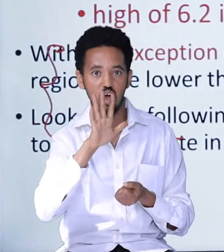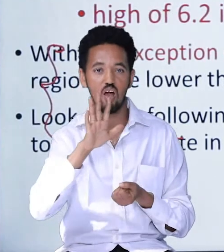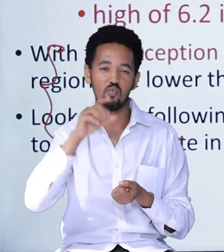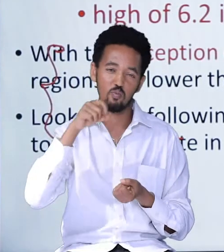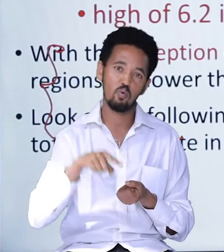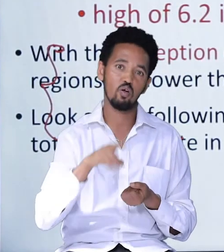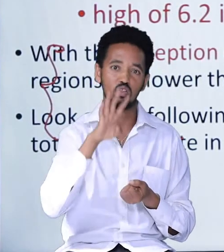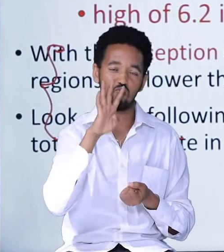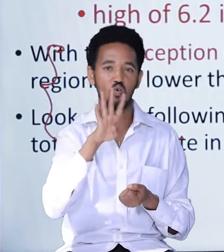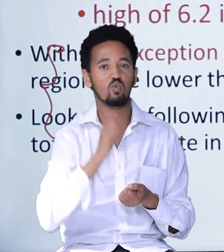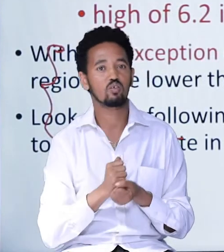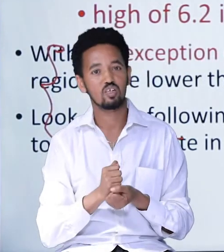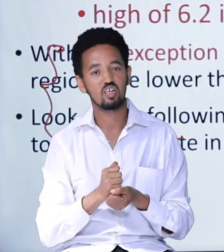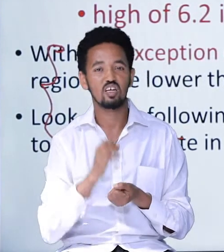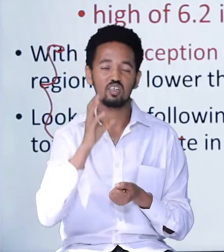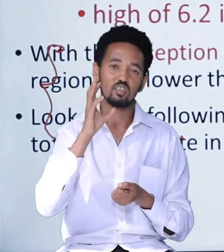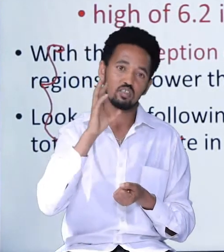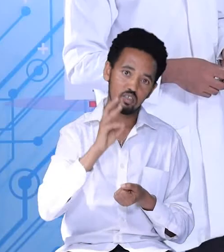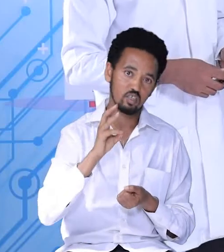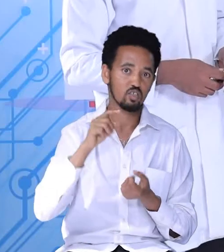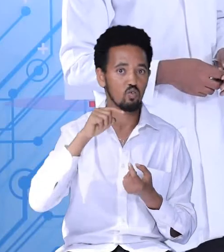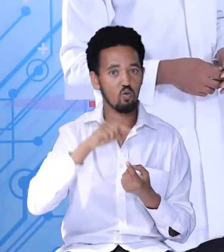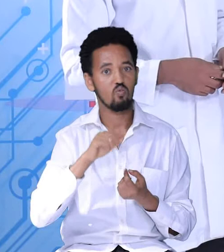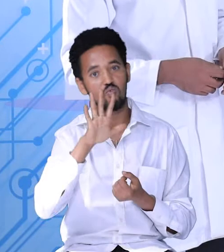5.4 children, or 6 or 5 children.